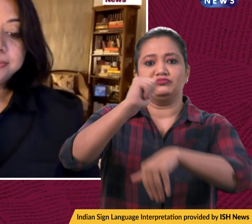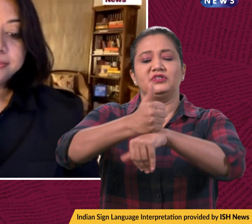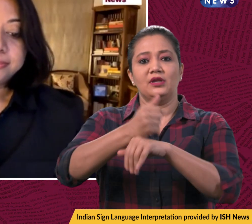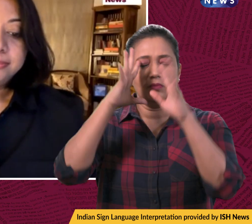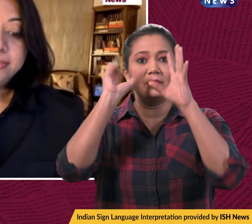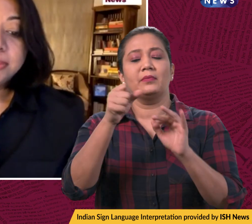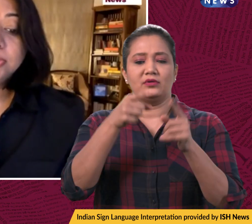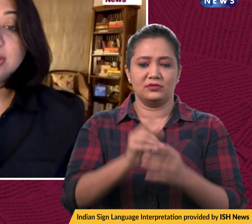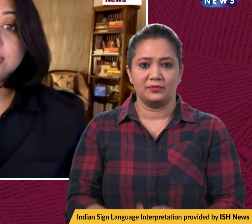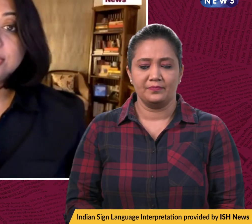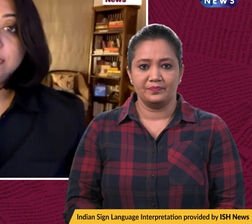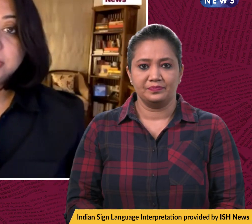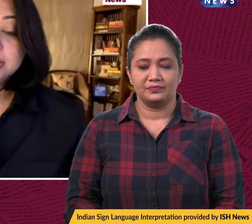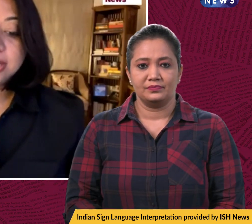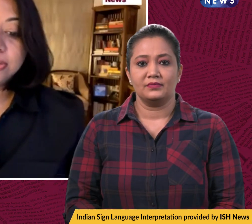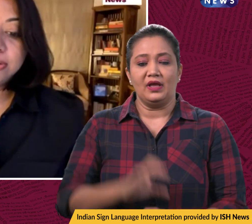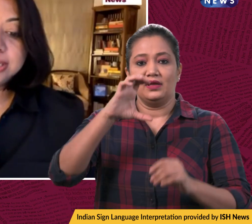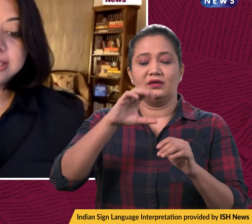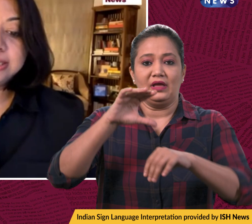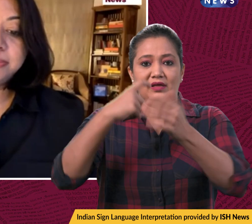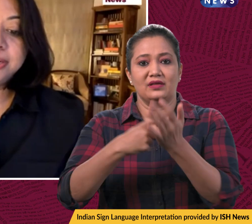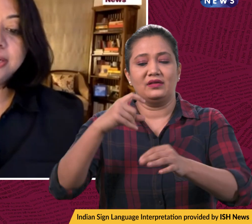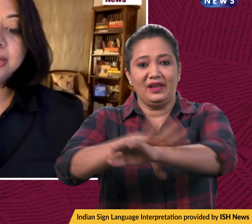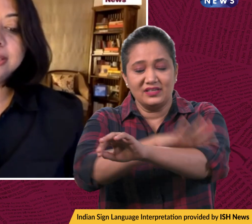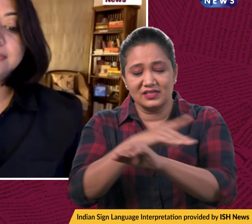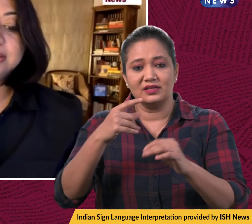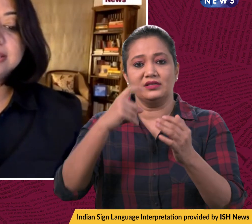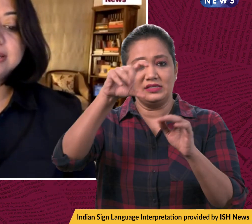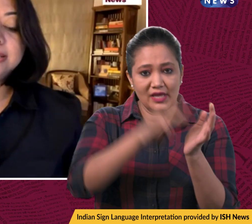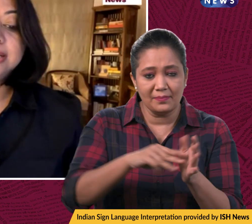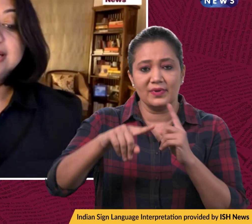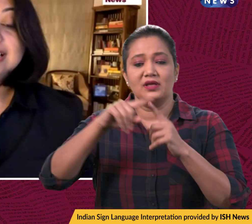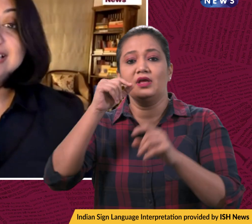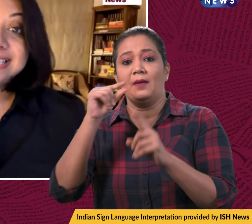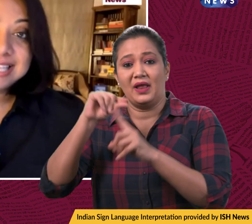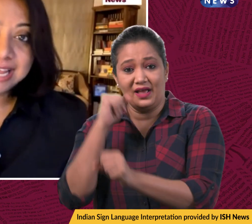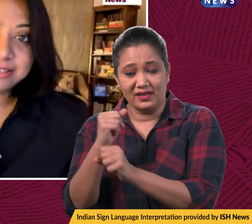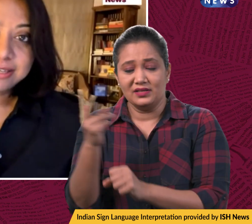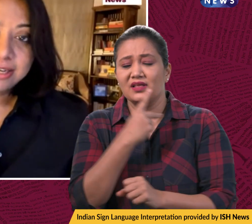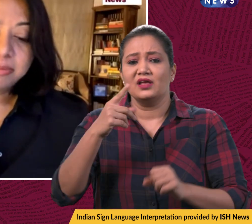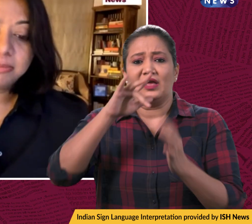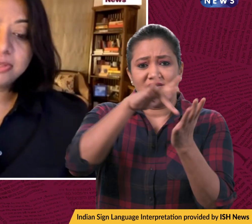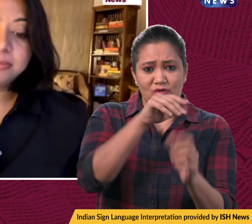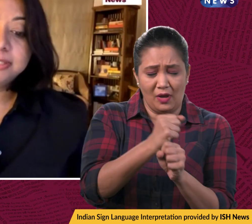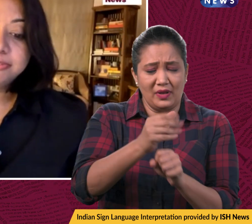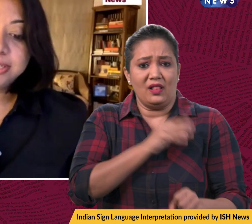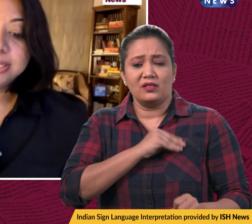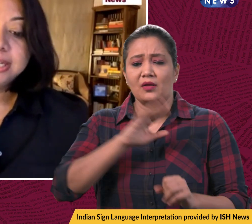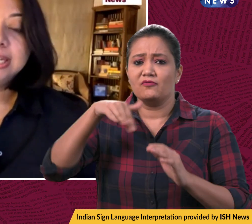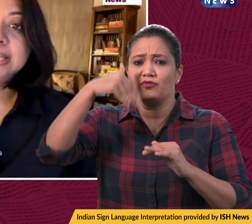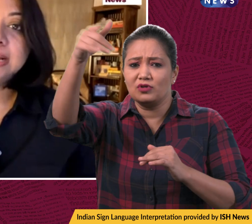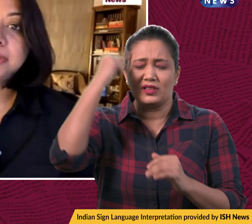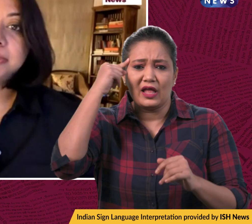protest. Both the Rajasthan Chief Minister and Congress leader Priyanka Gandhi have said the centre is scared about a possible